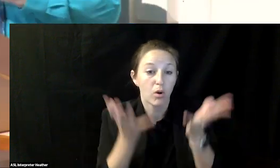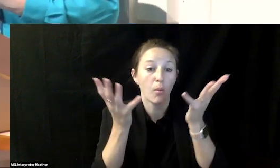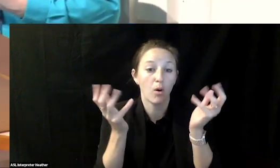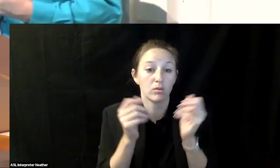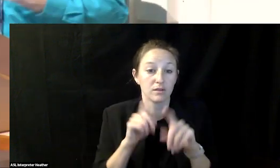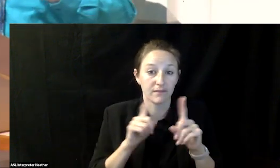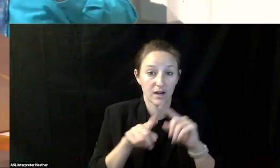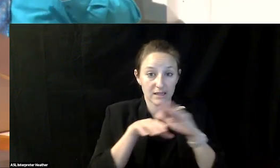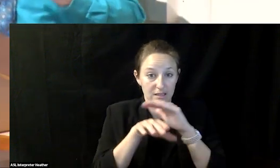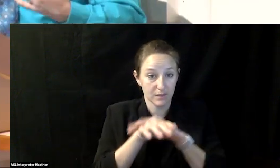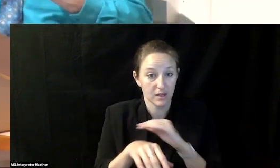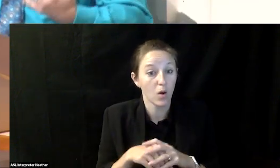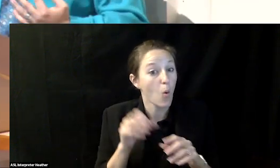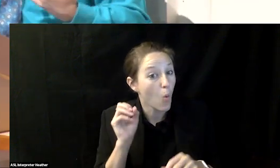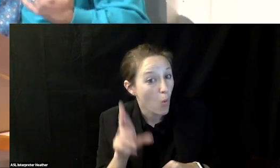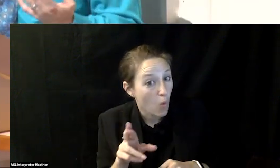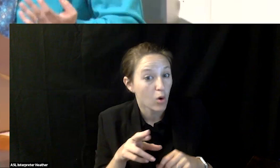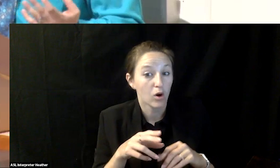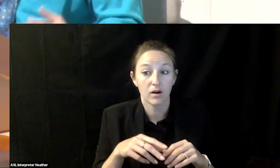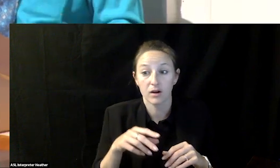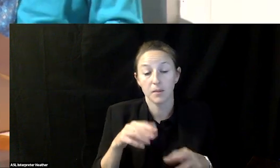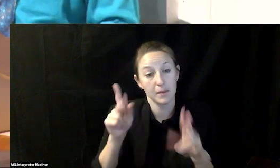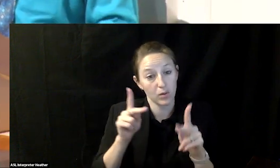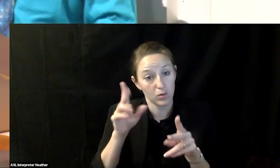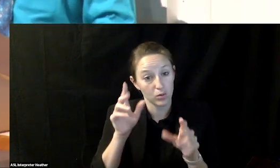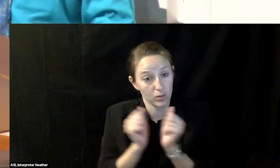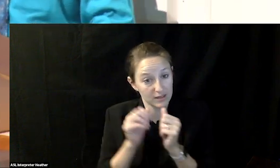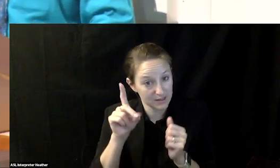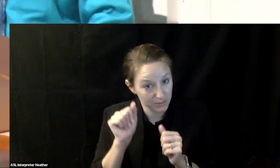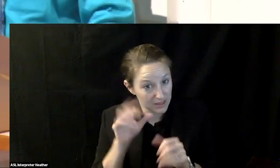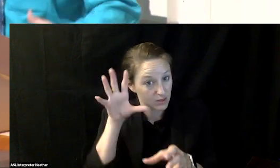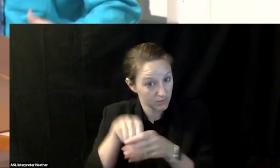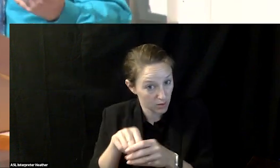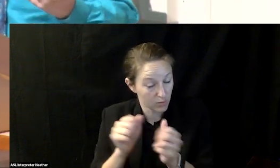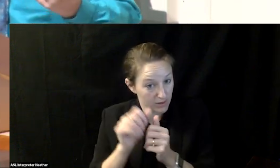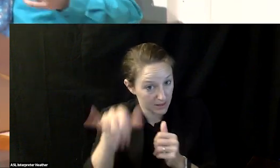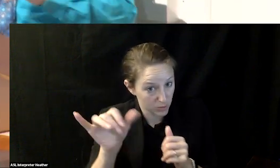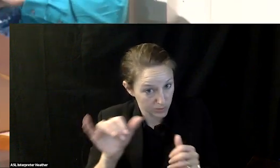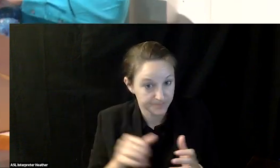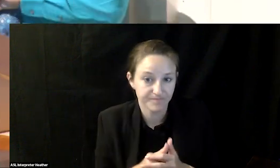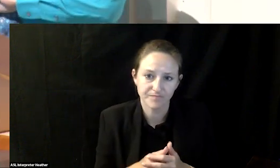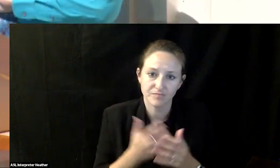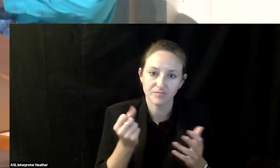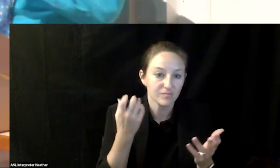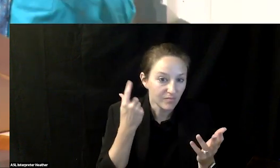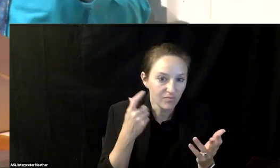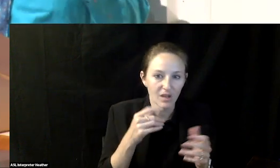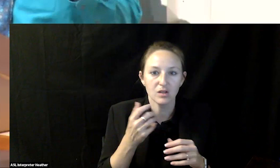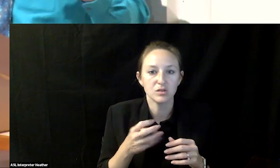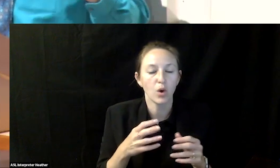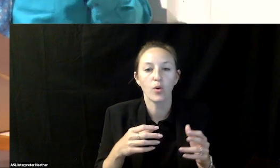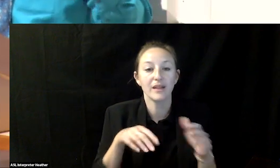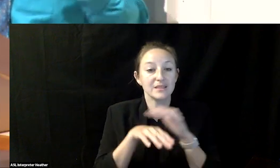and or being done by people with disabilities. So the accessible world was not projecting